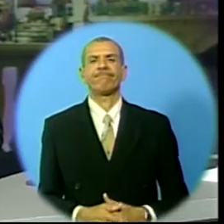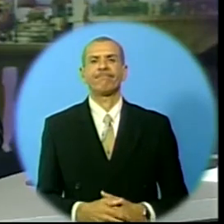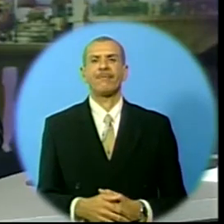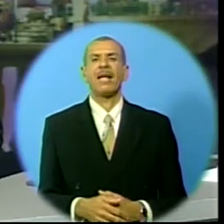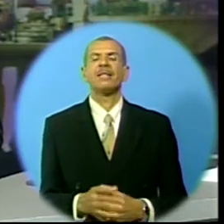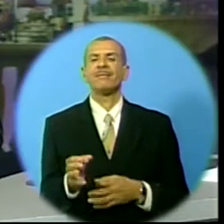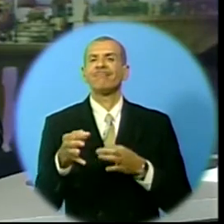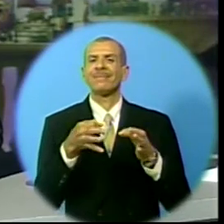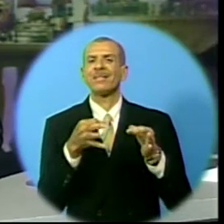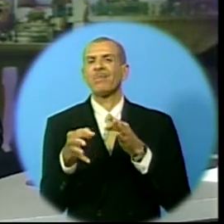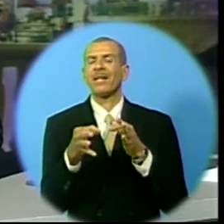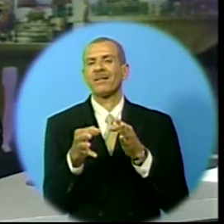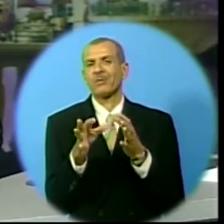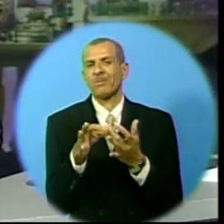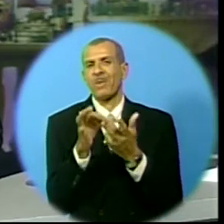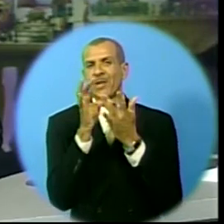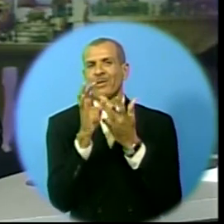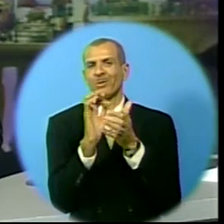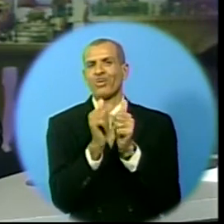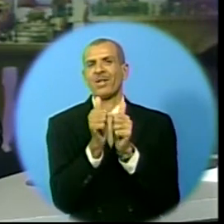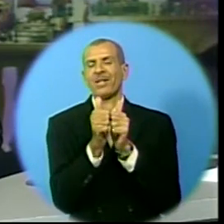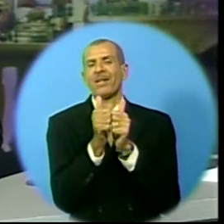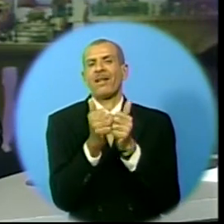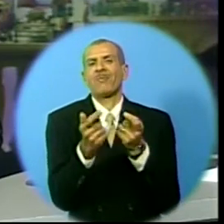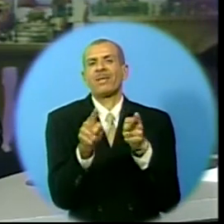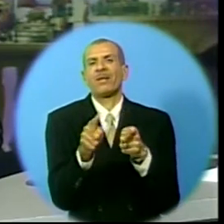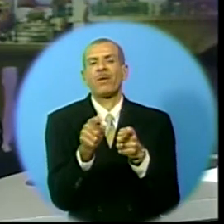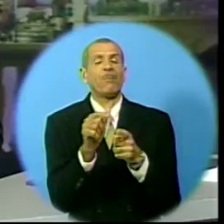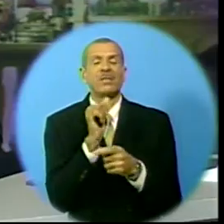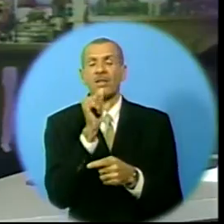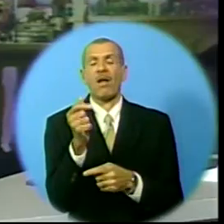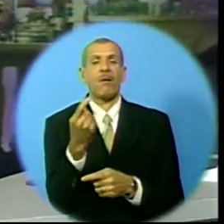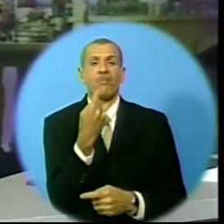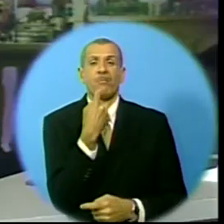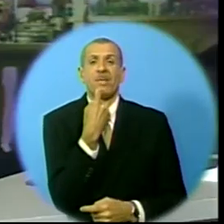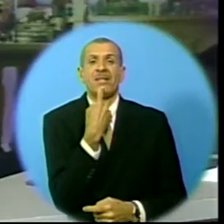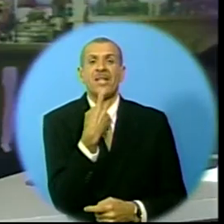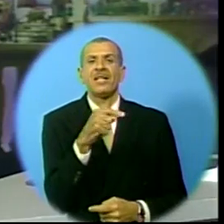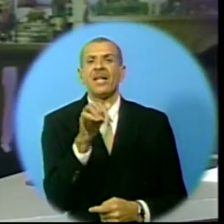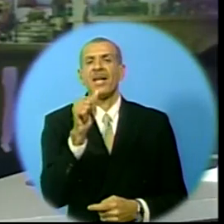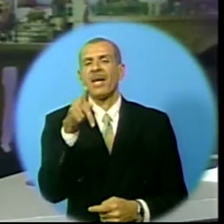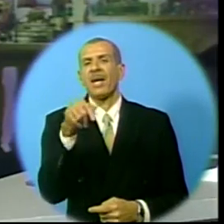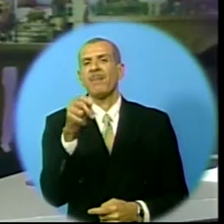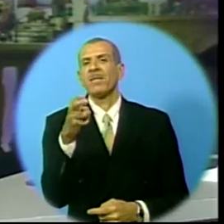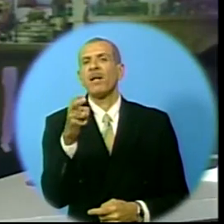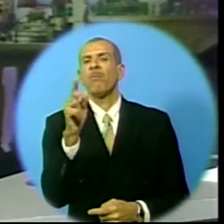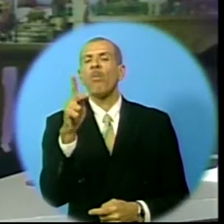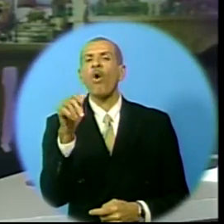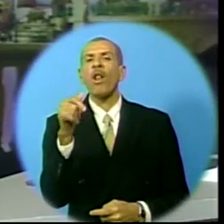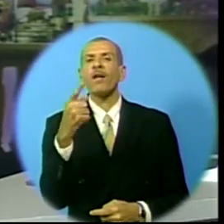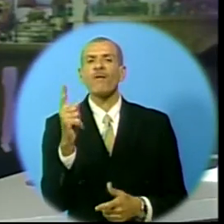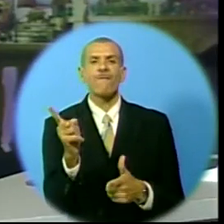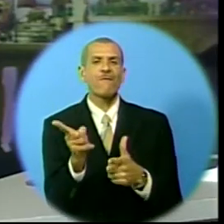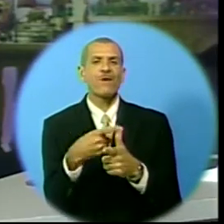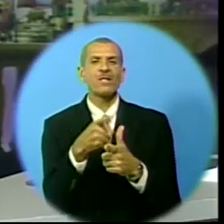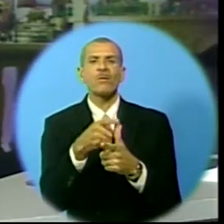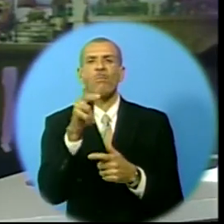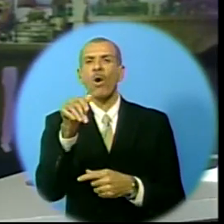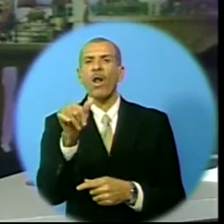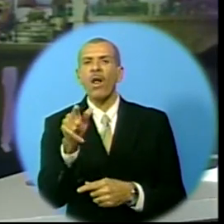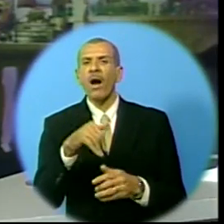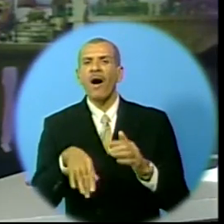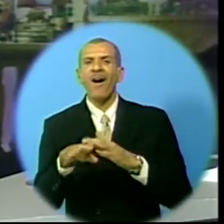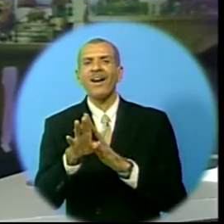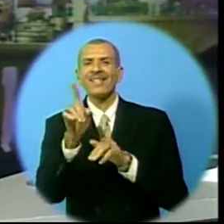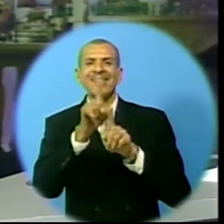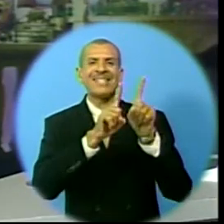described as a unique sporting event, which should not be missed. The Apes Hill Polo Club will stage the first ever Polo Under